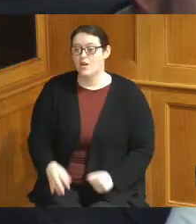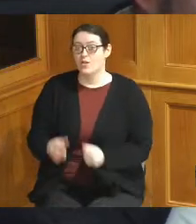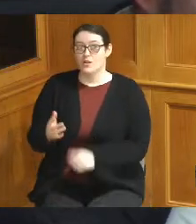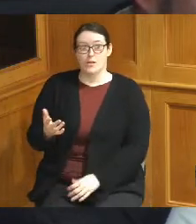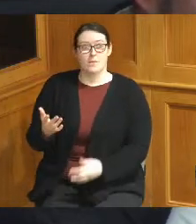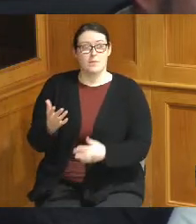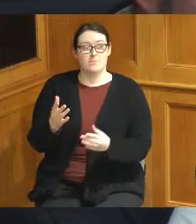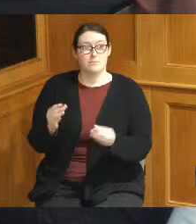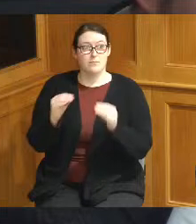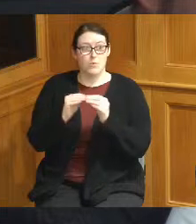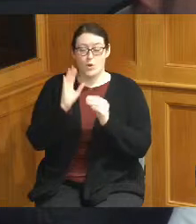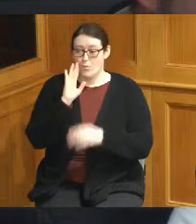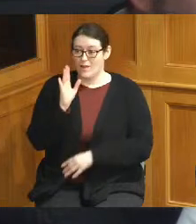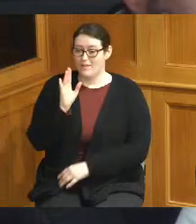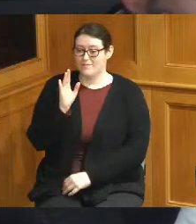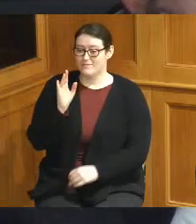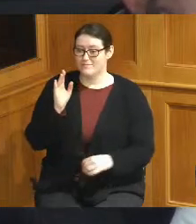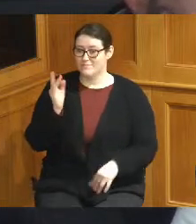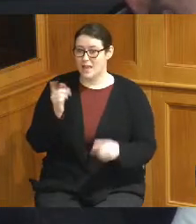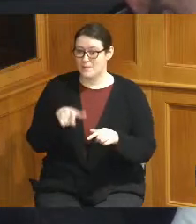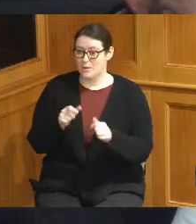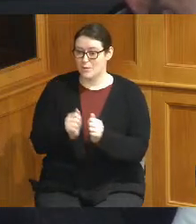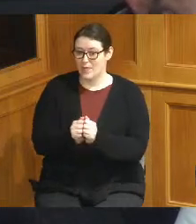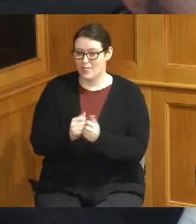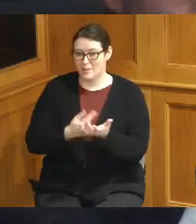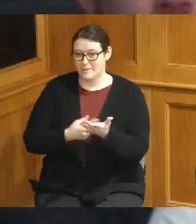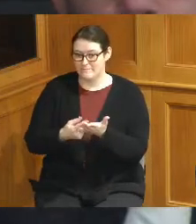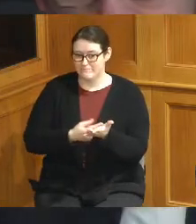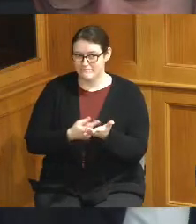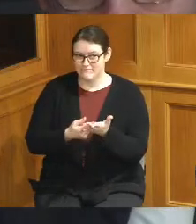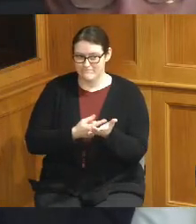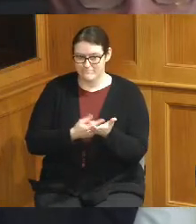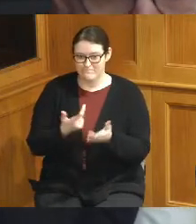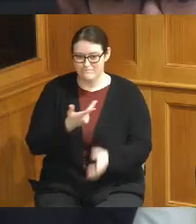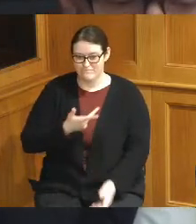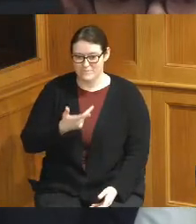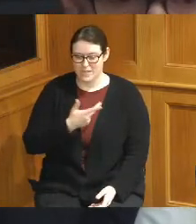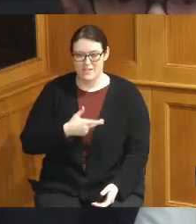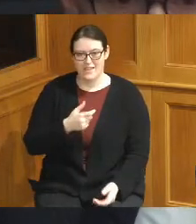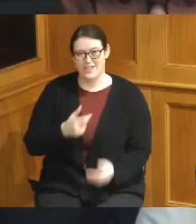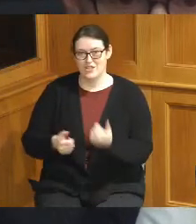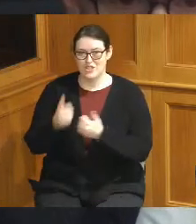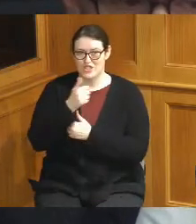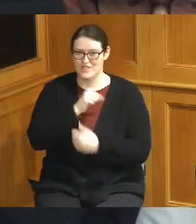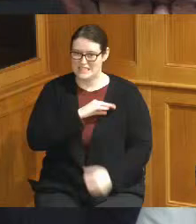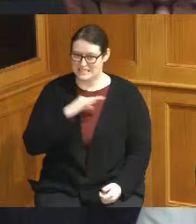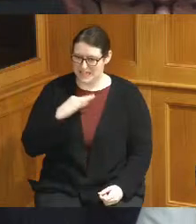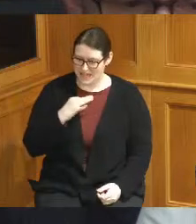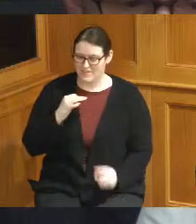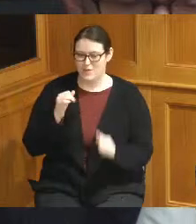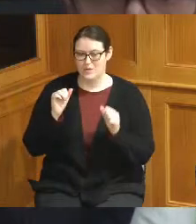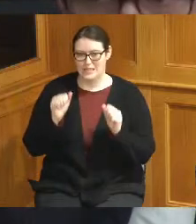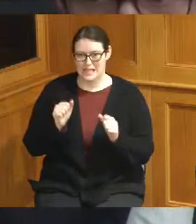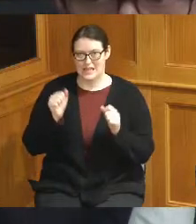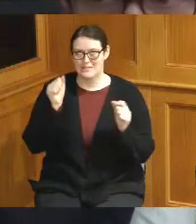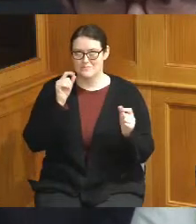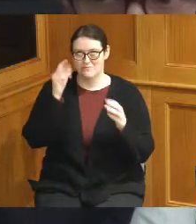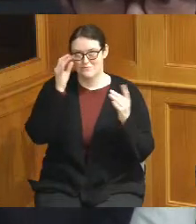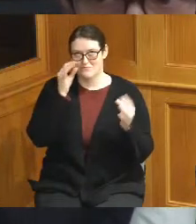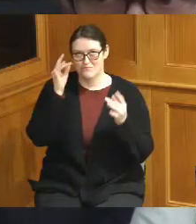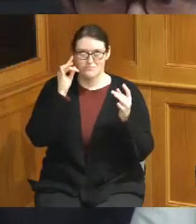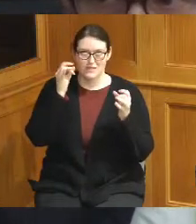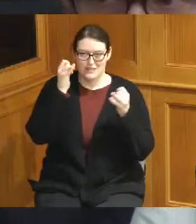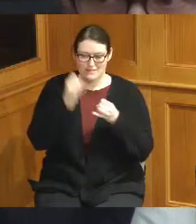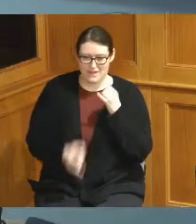come when it comes to budget conversations amongst our chiefs of staff, so we can get to a final product.